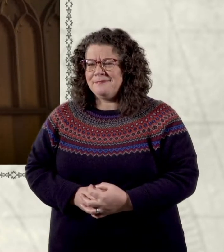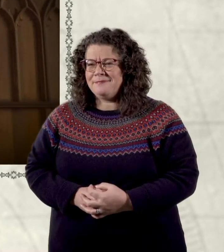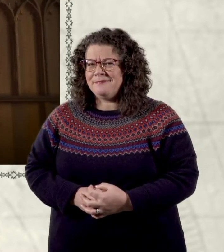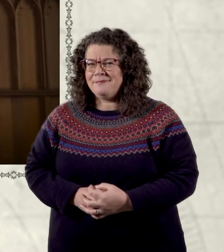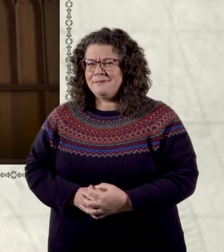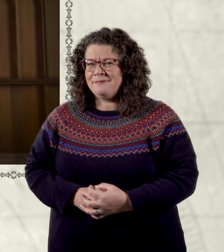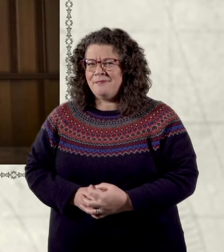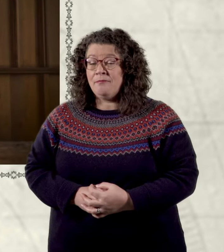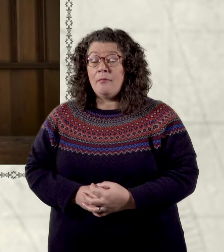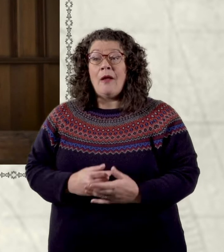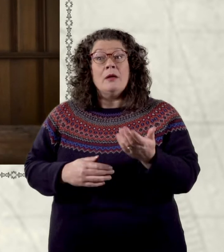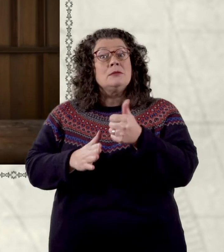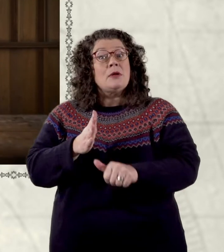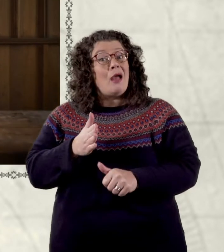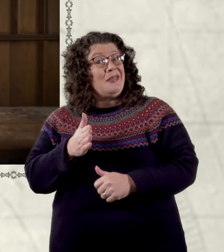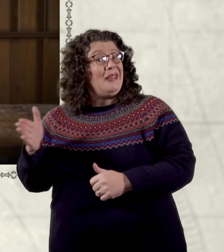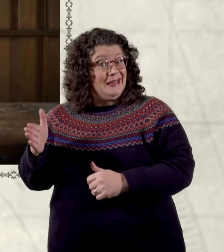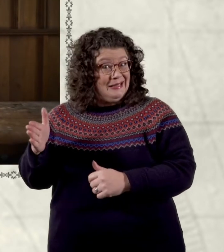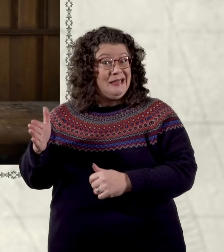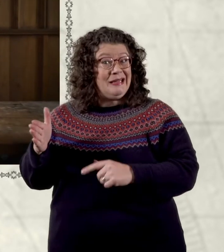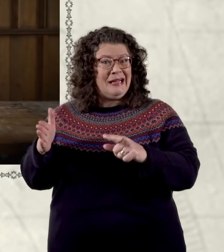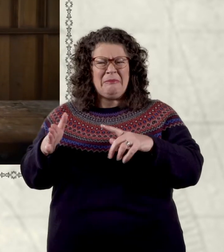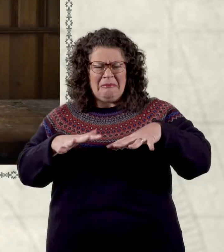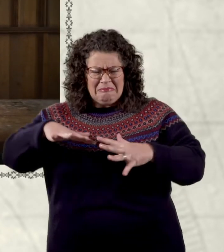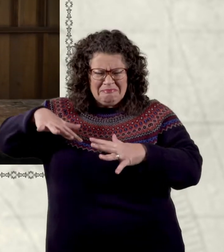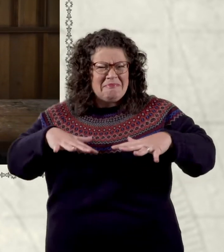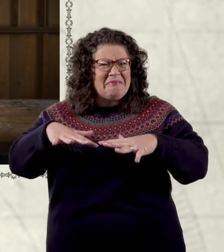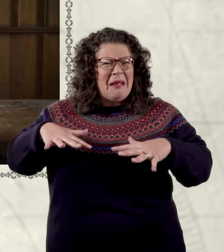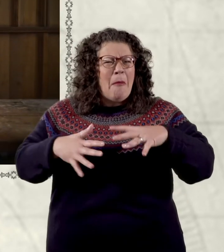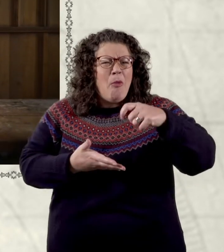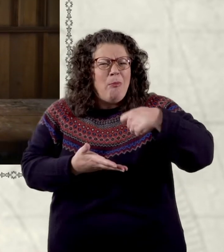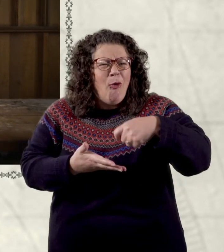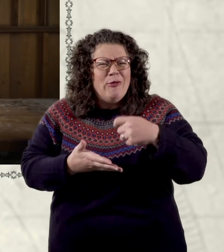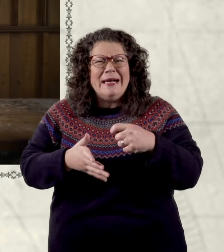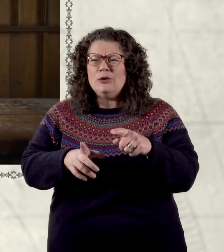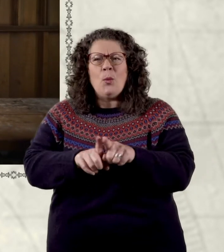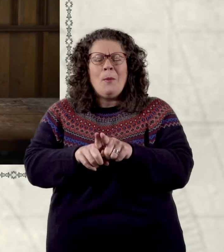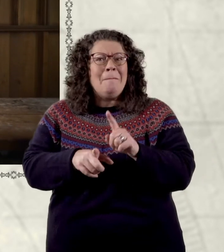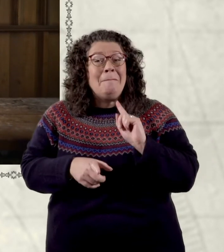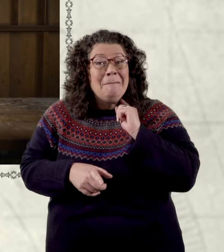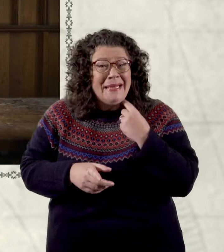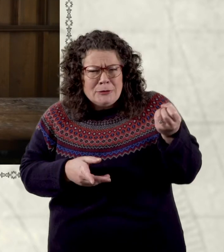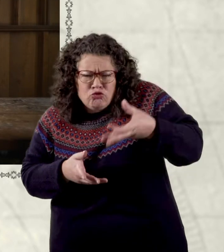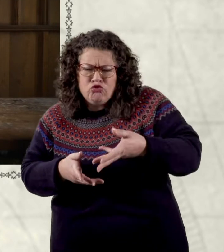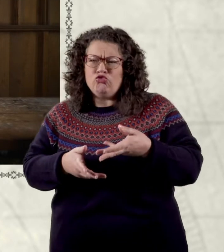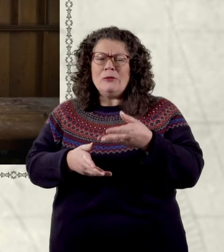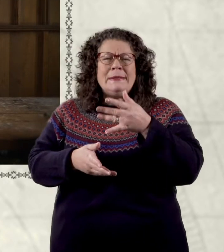It came from the east, like a kind of runny porridge with meat,